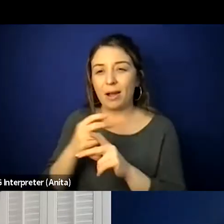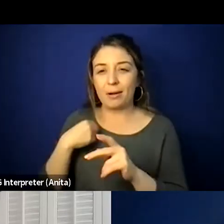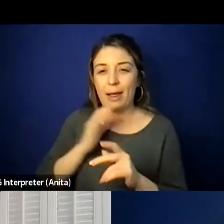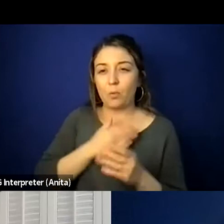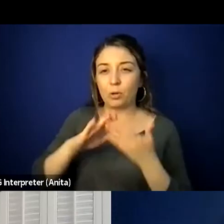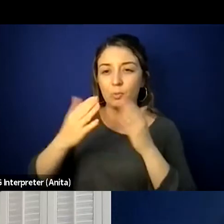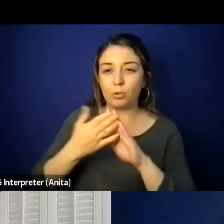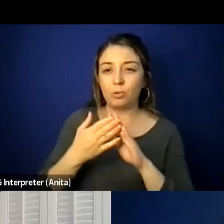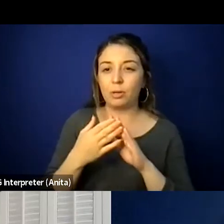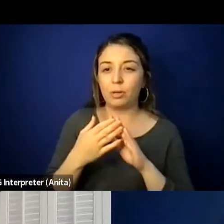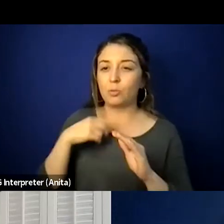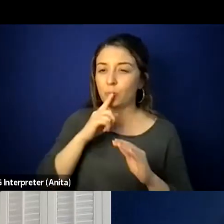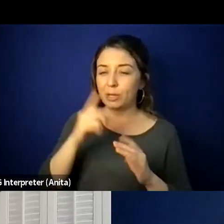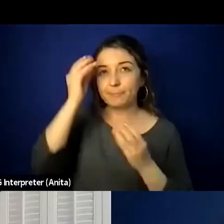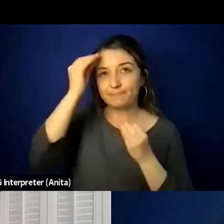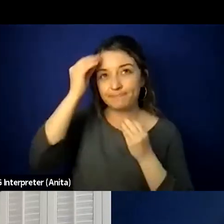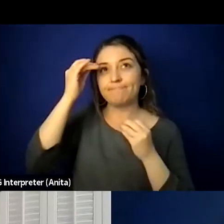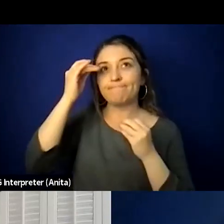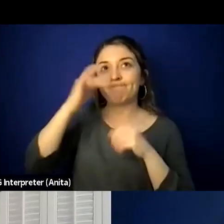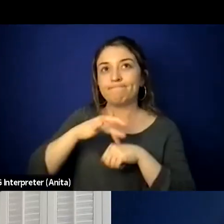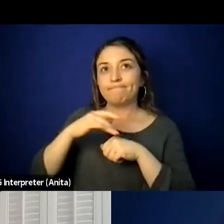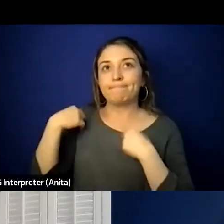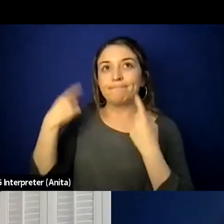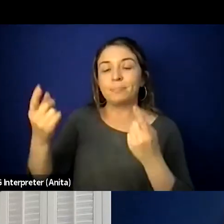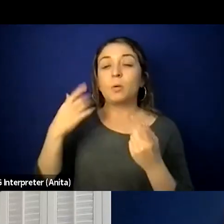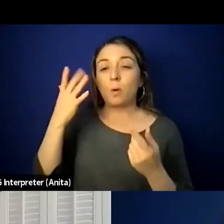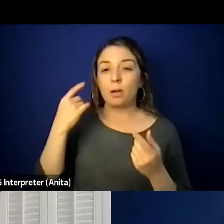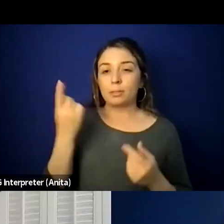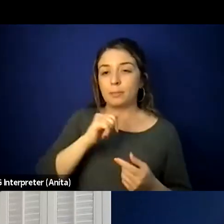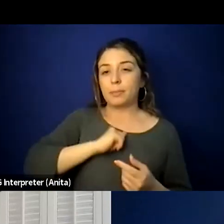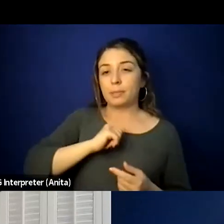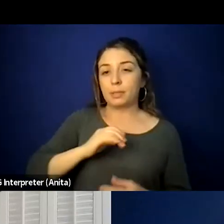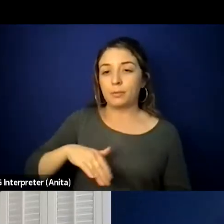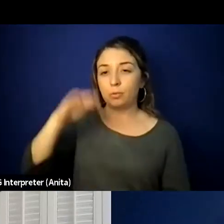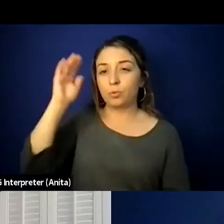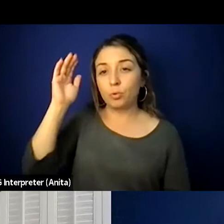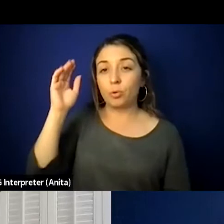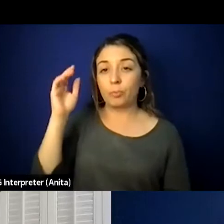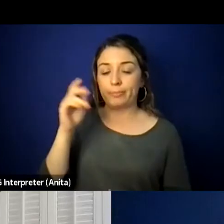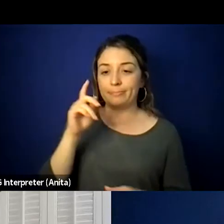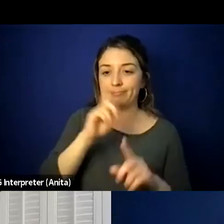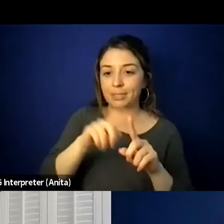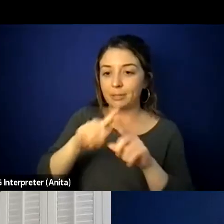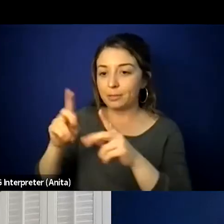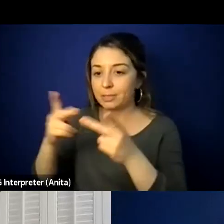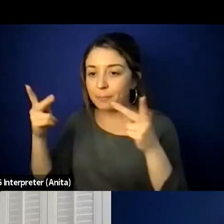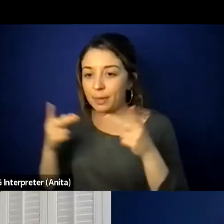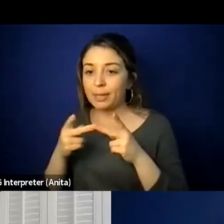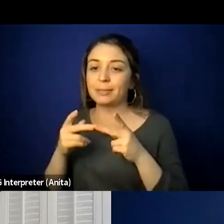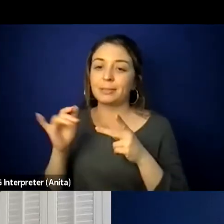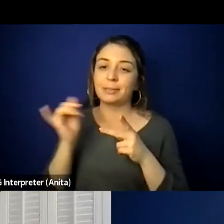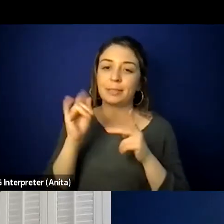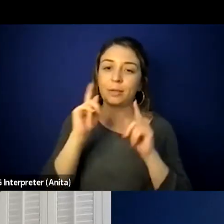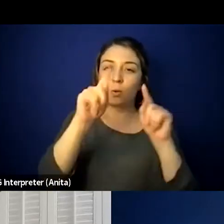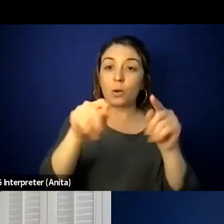for me, because as somebody who grew up in spaces, going to